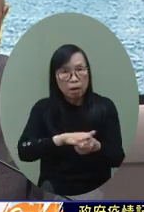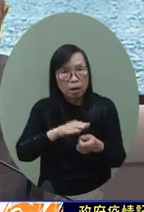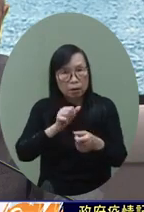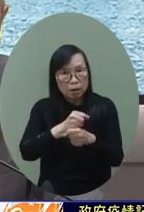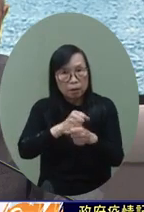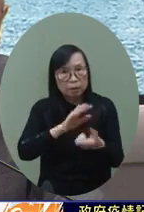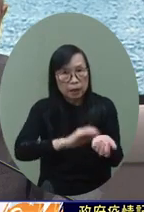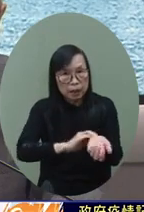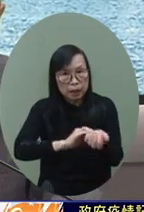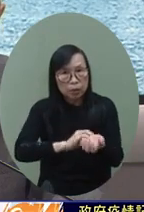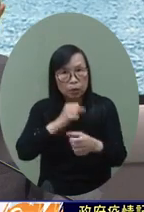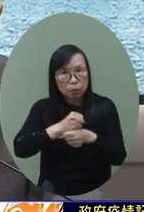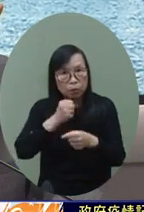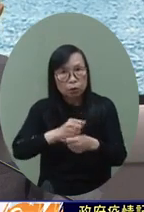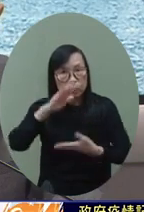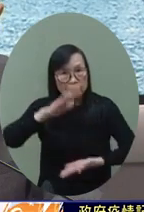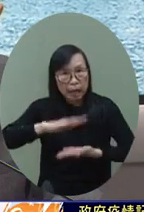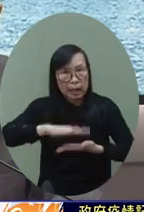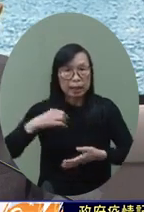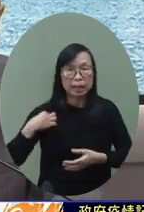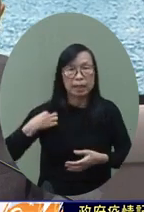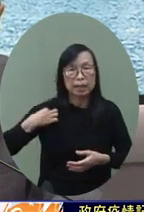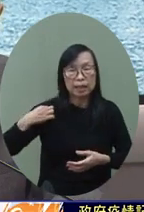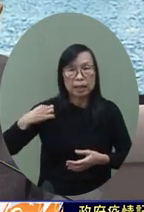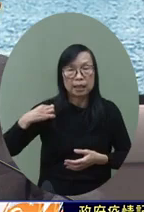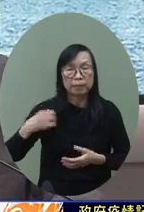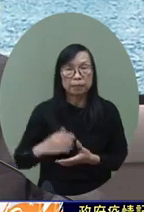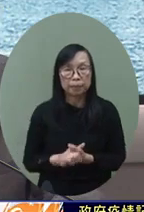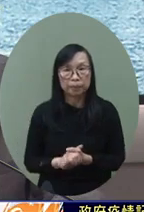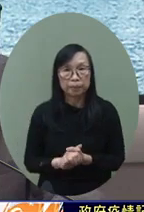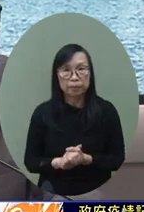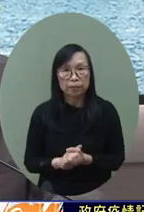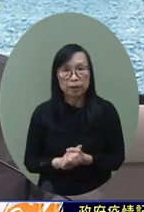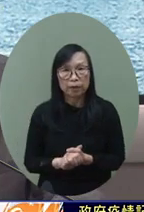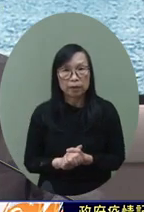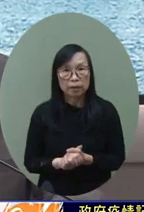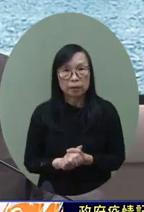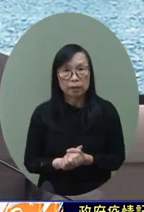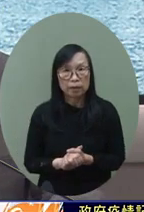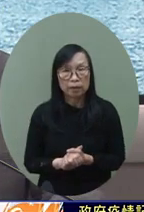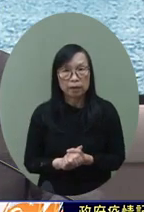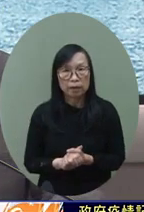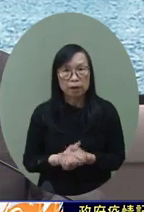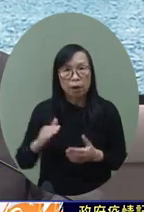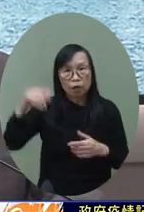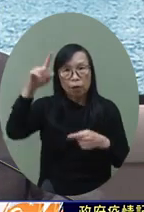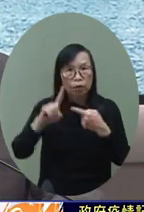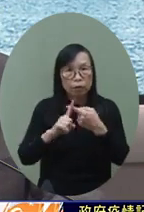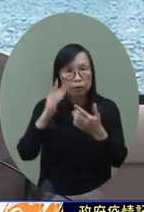garment, etc. And she didn't require to do high-risk medical procedures, and she